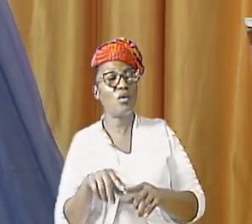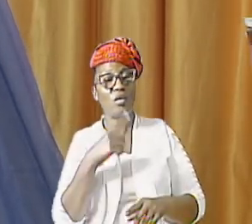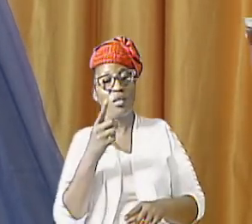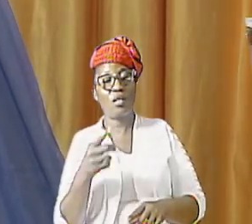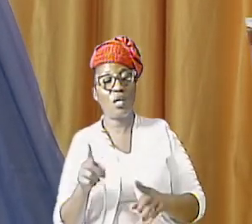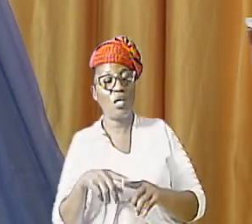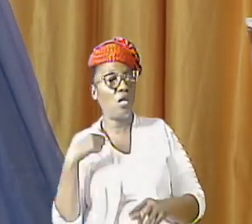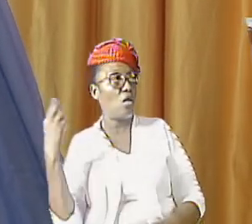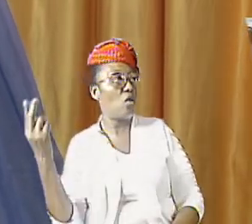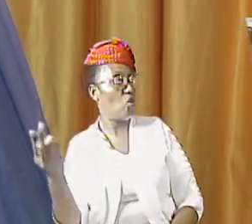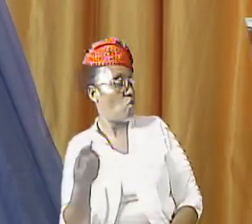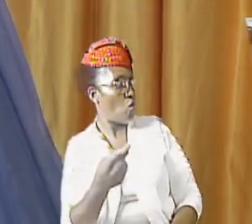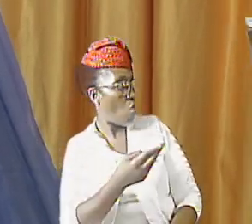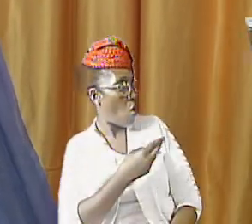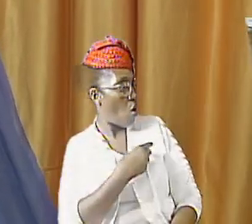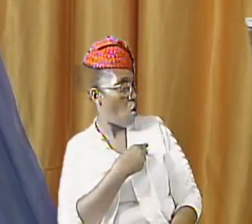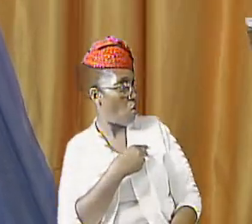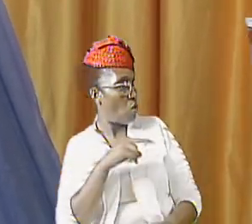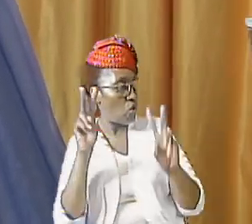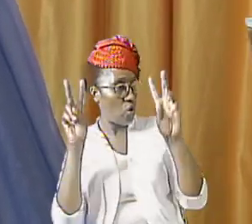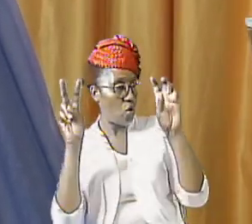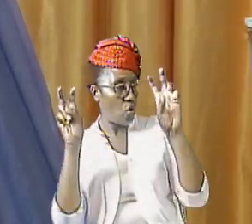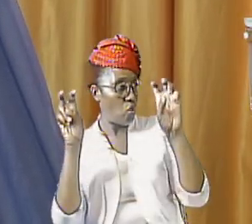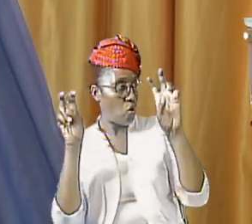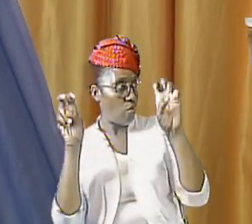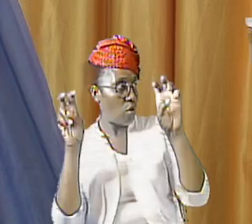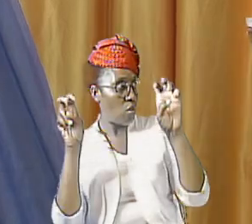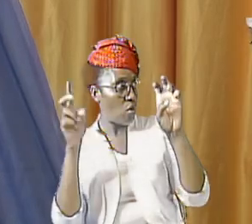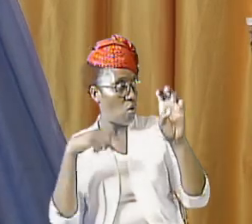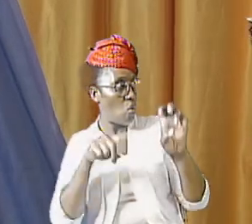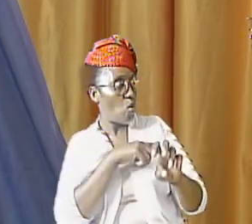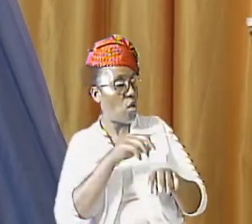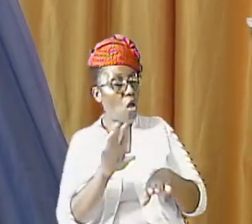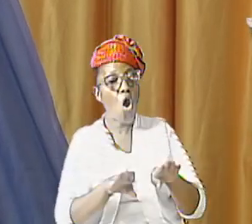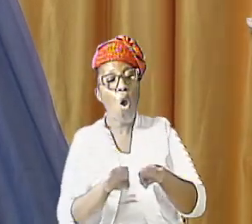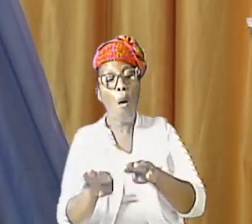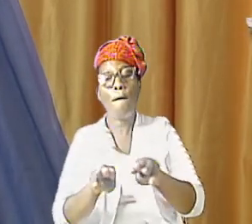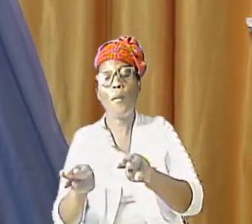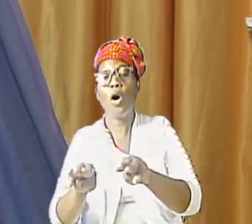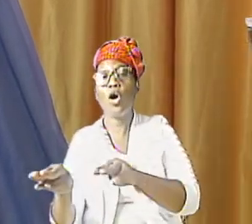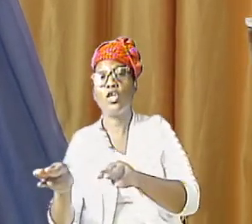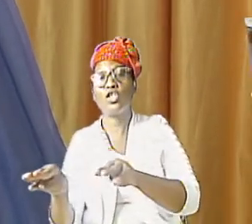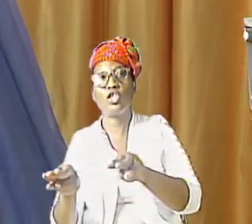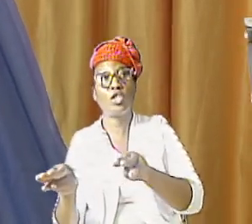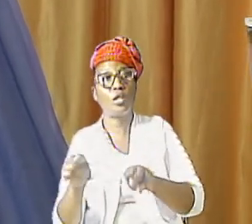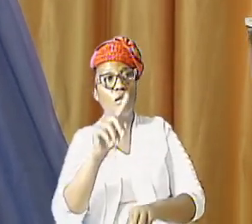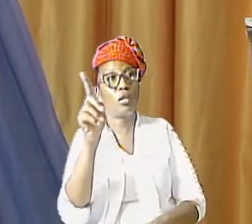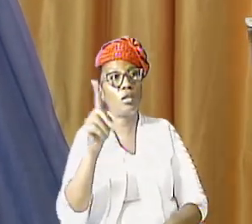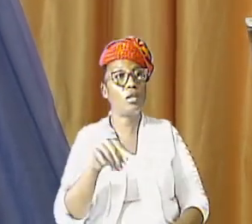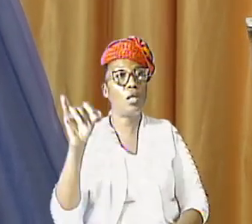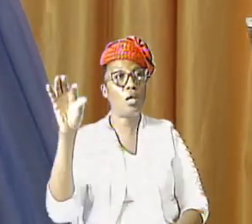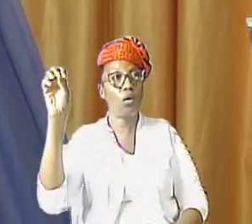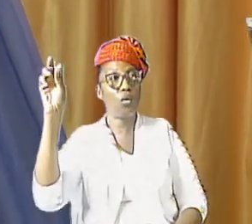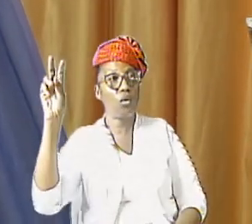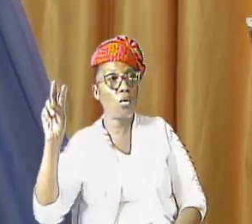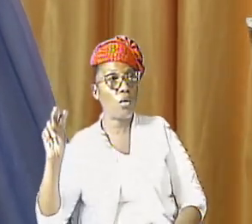discuss with us today, to talk with us on the topic, we are marching to Zion.